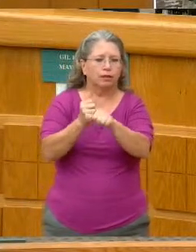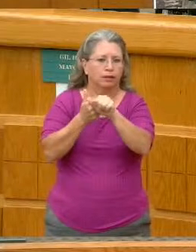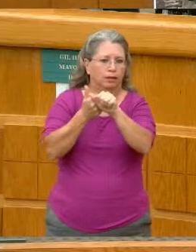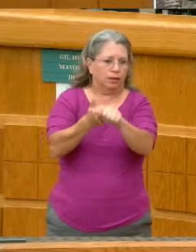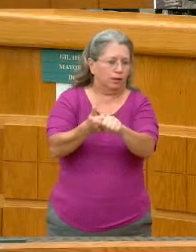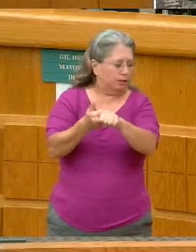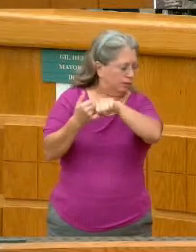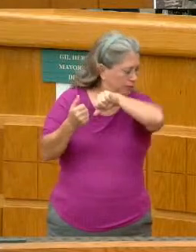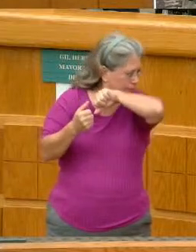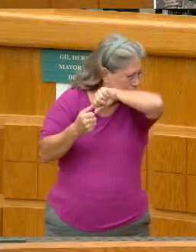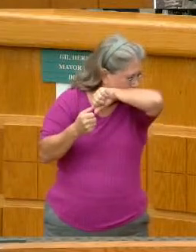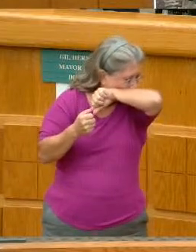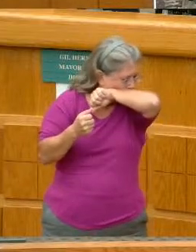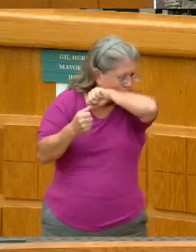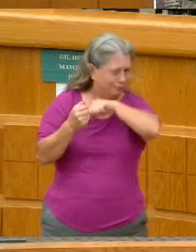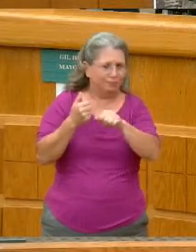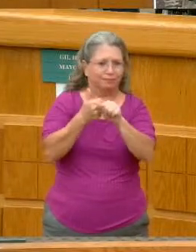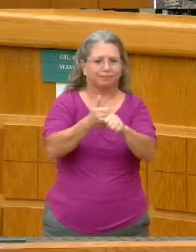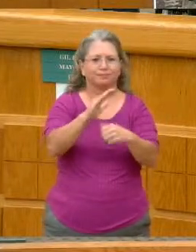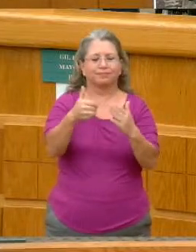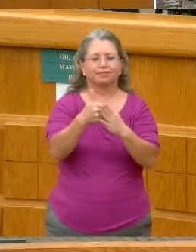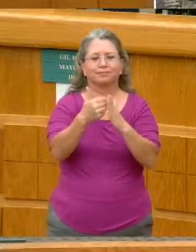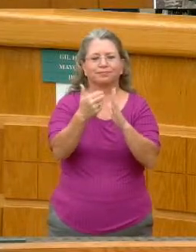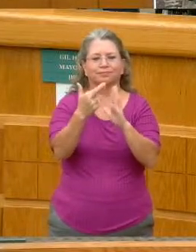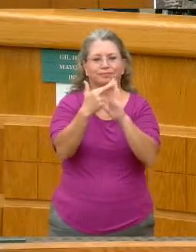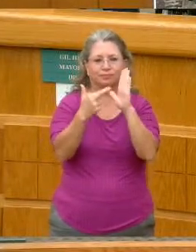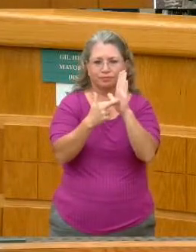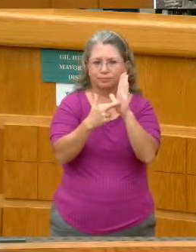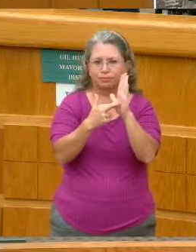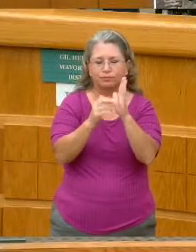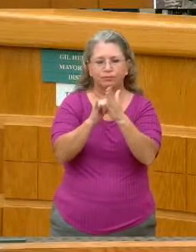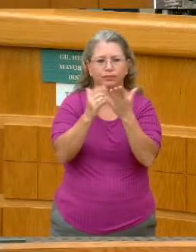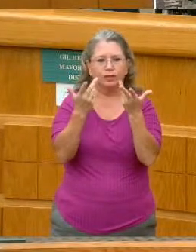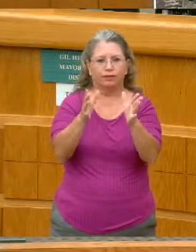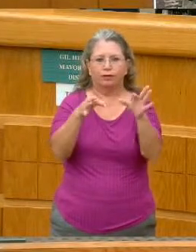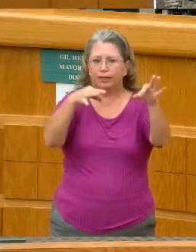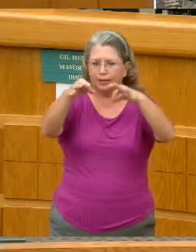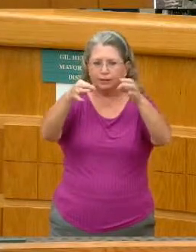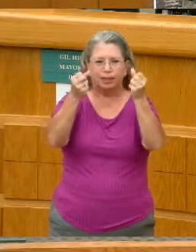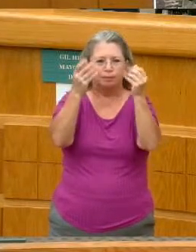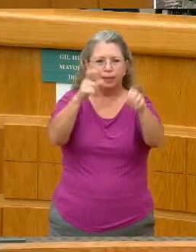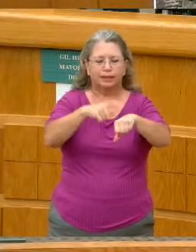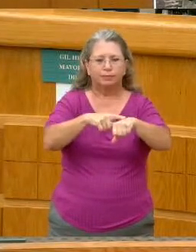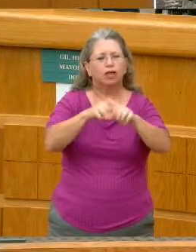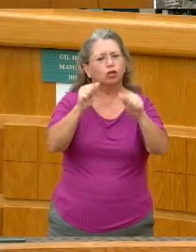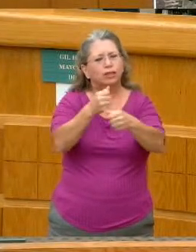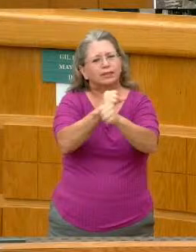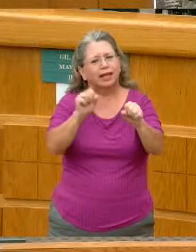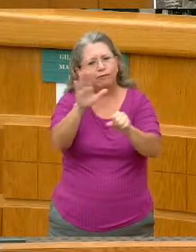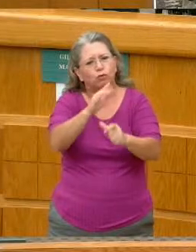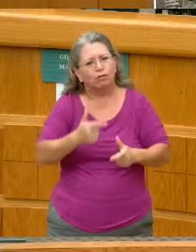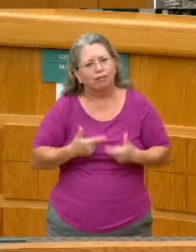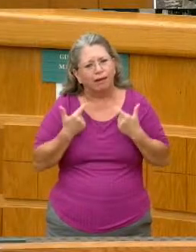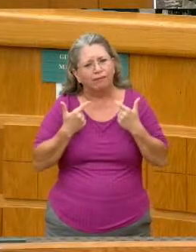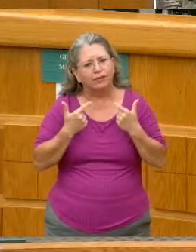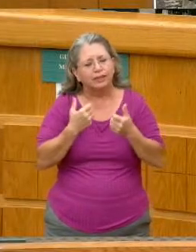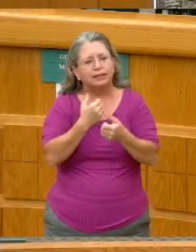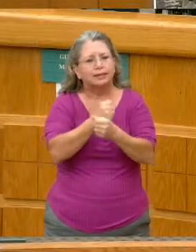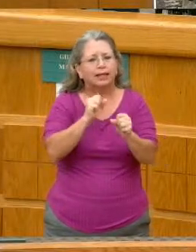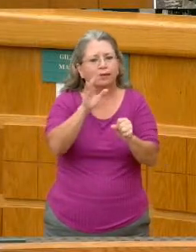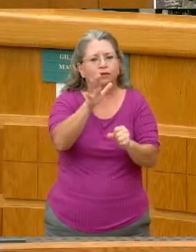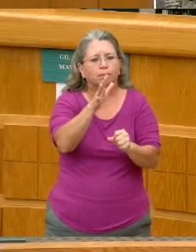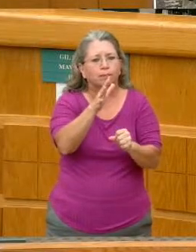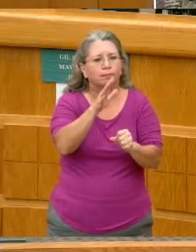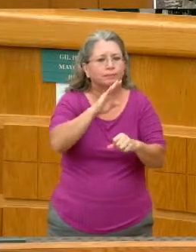laid before you so many times. It could save your life. It could save your daughter's life, or your son's life, or your mother's,